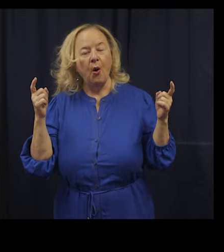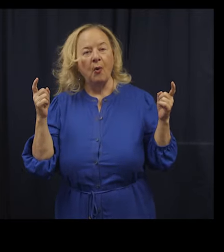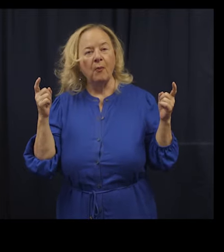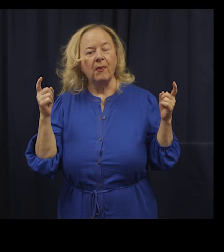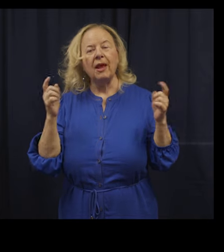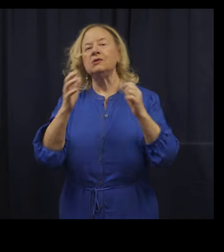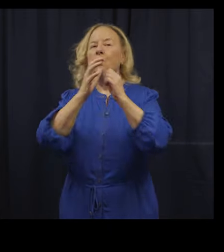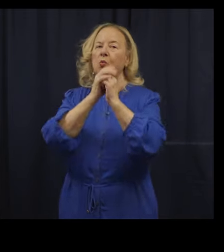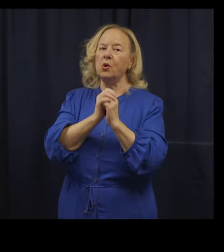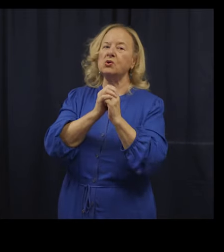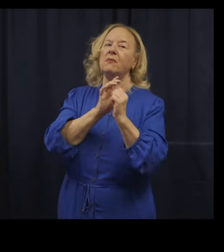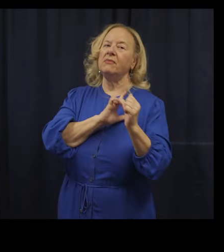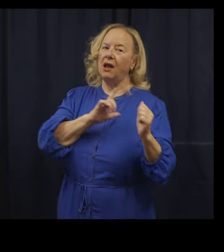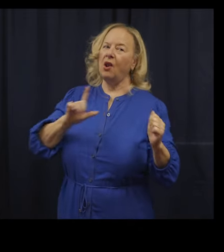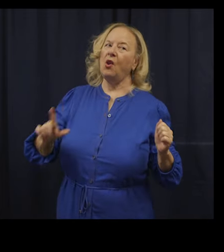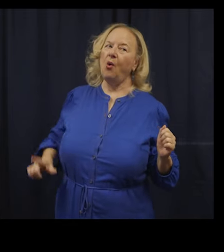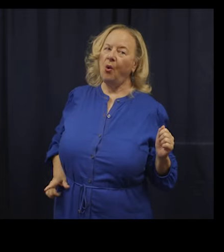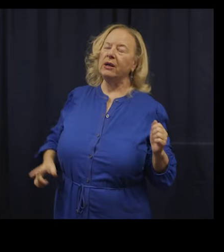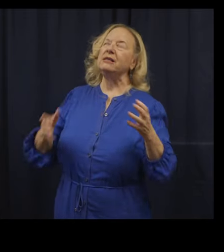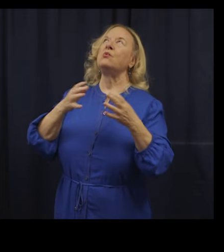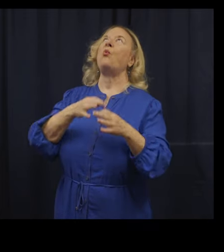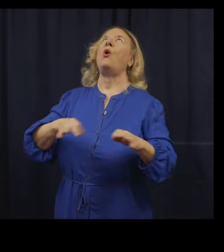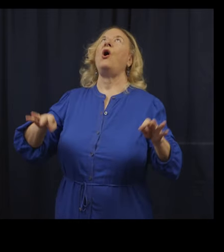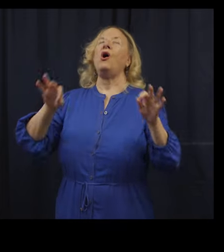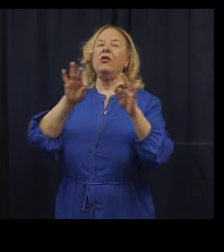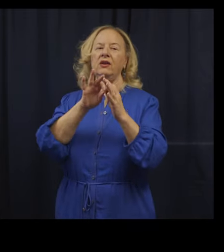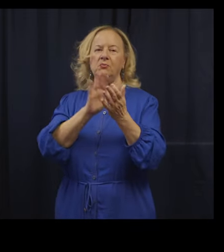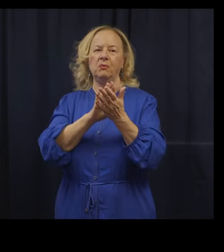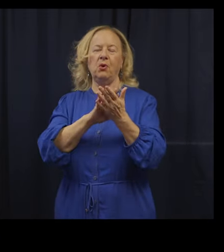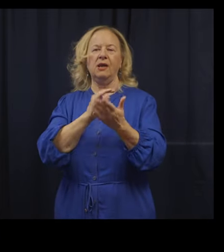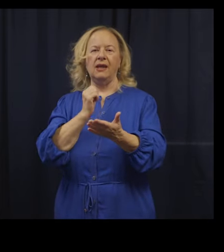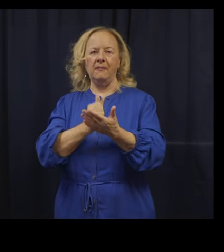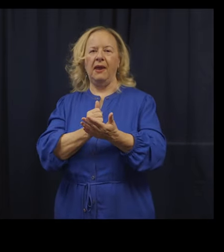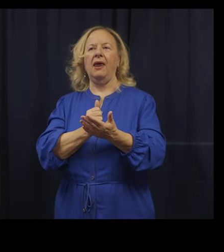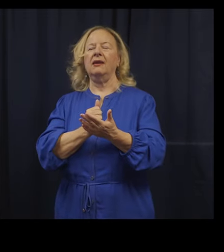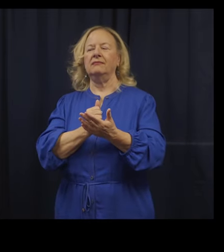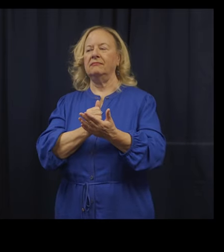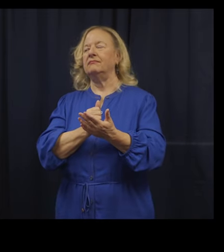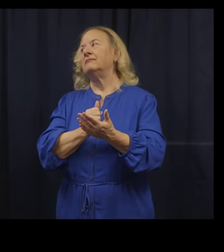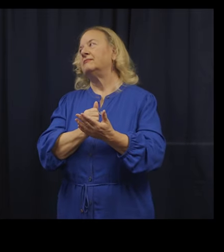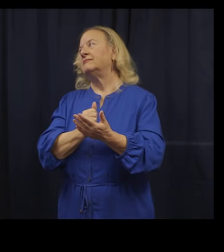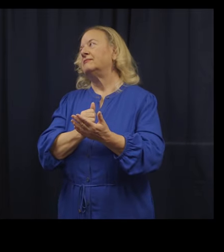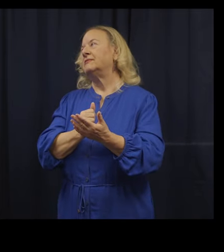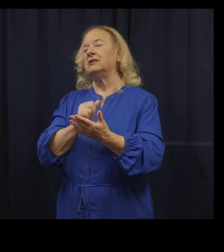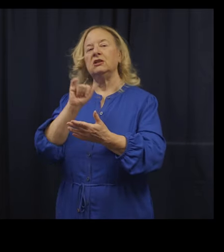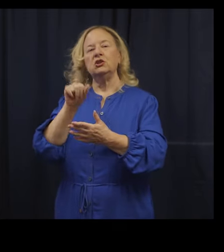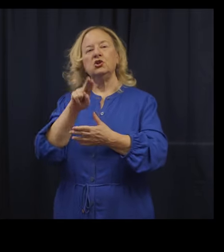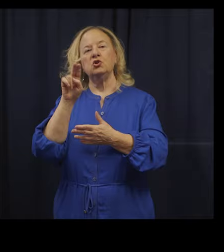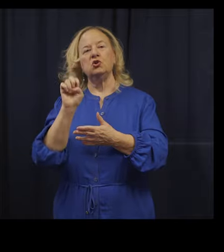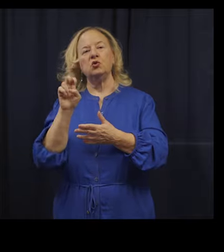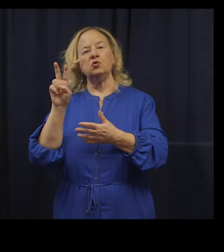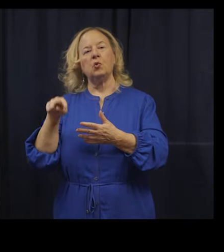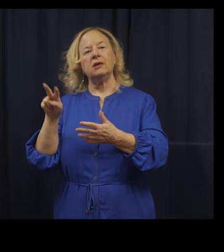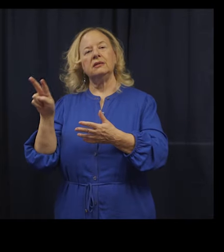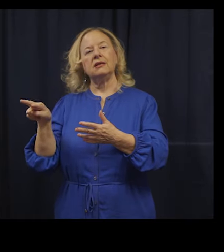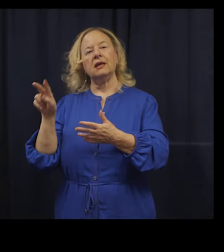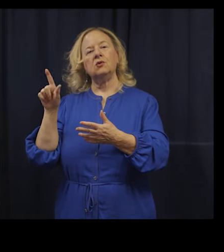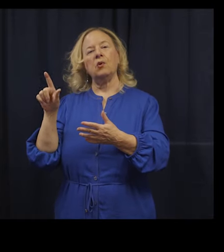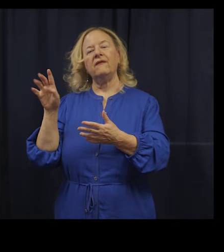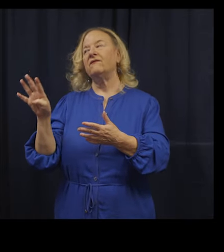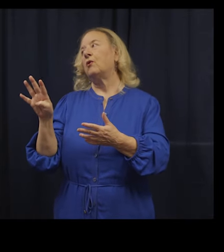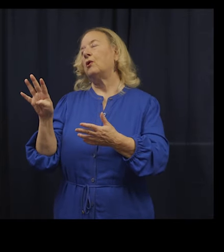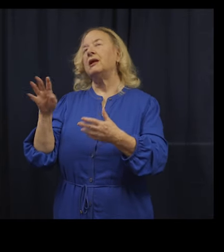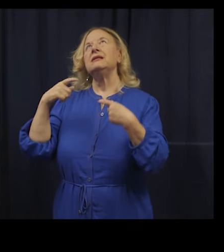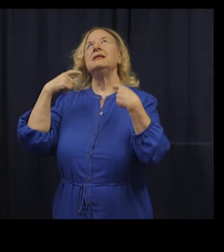us worship the Lord. He is worthy to be praised. Amen. Amen. Today is June the 22nd, 2024. Let us give